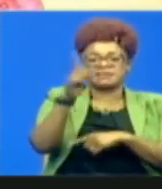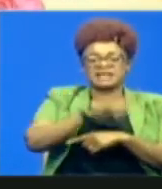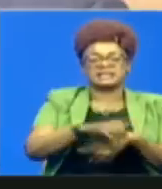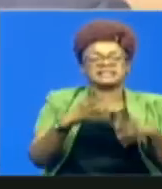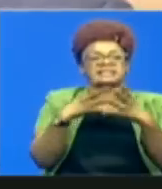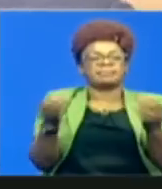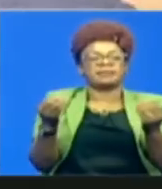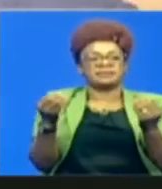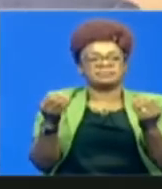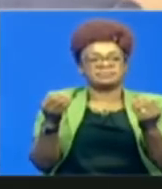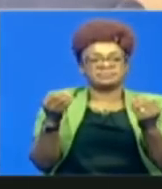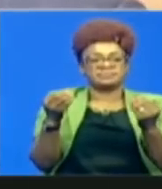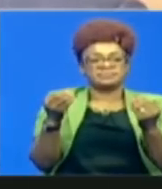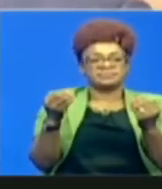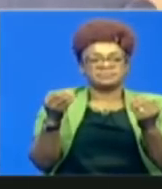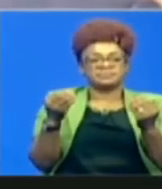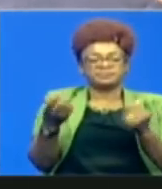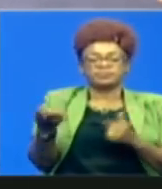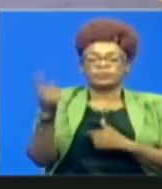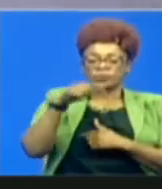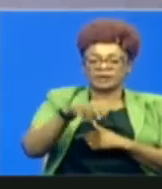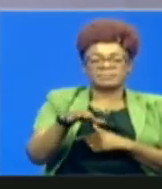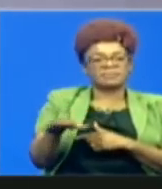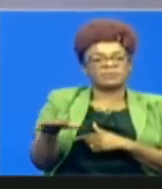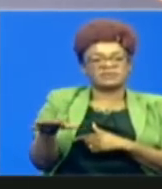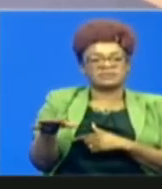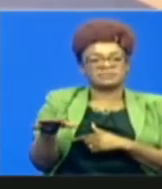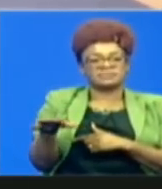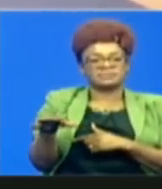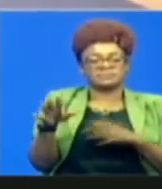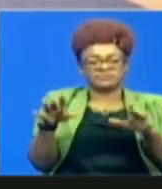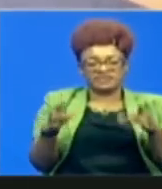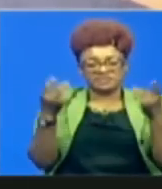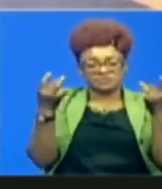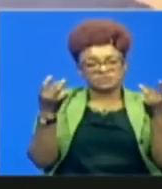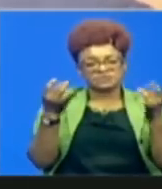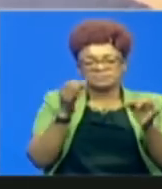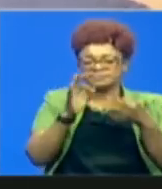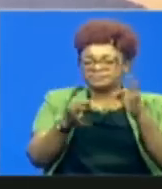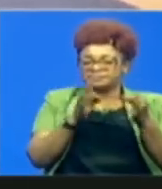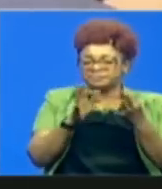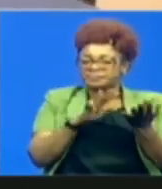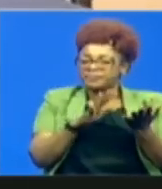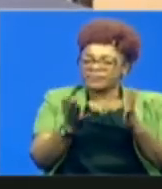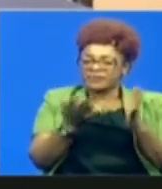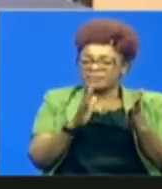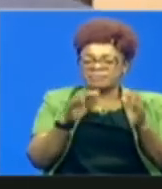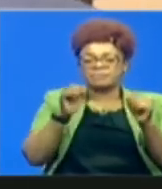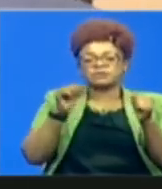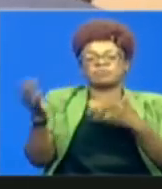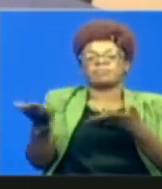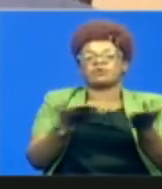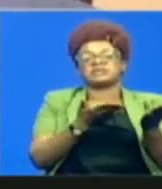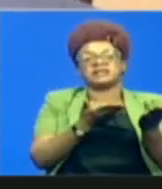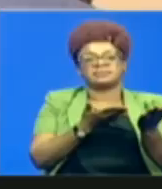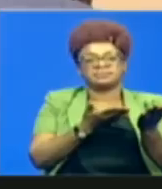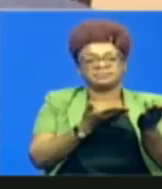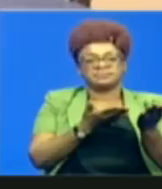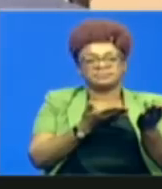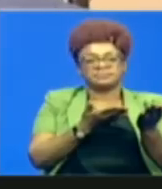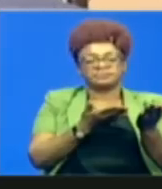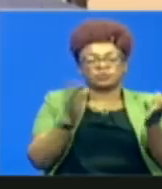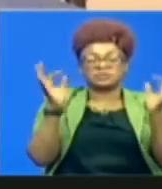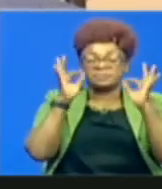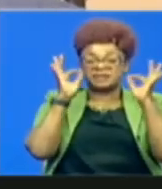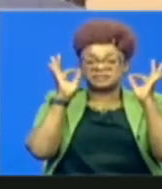missing. So we came here in the morning to find out if she may have been brought to this facility. To our surprise,